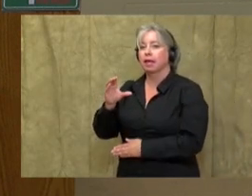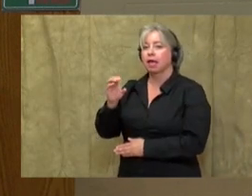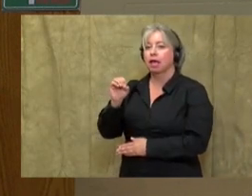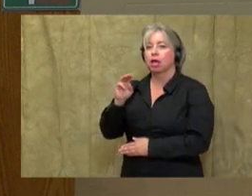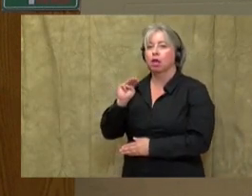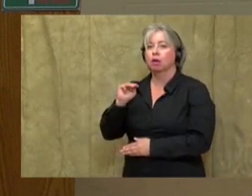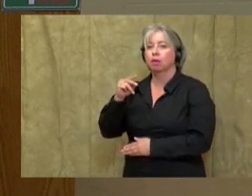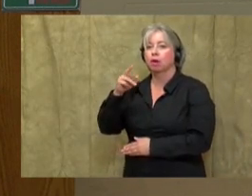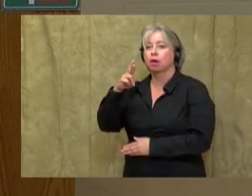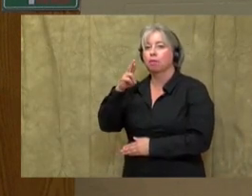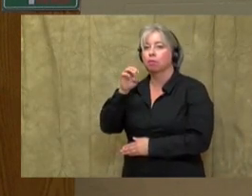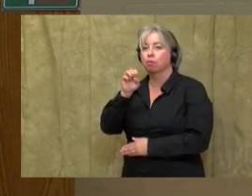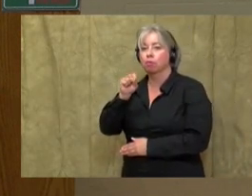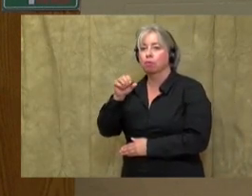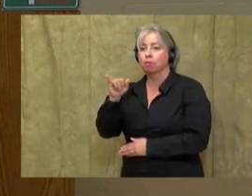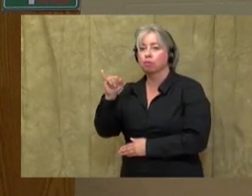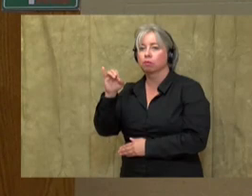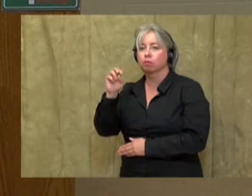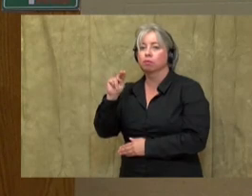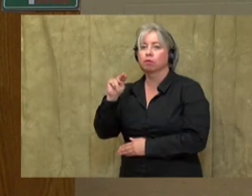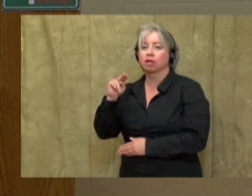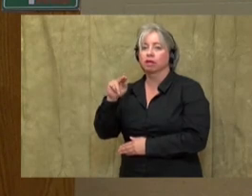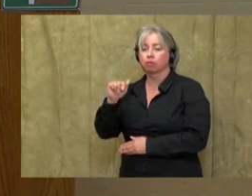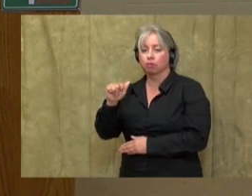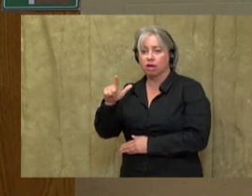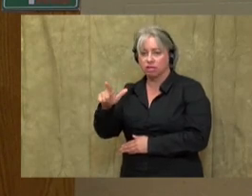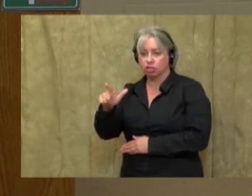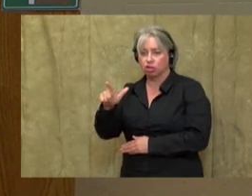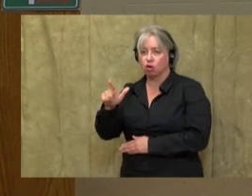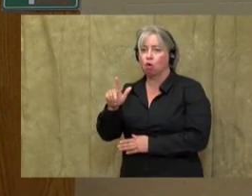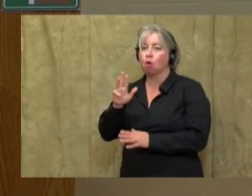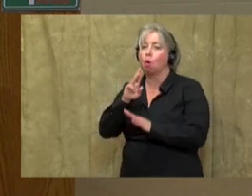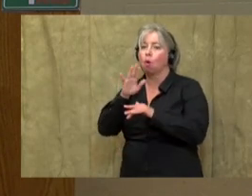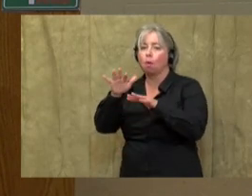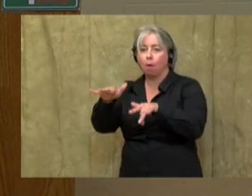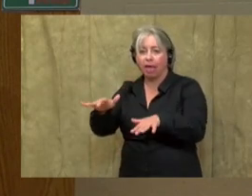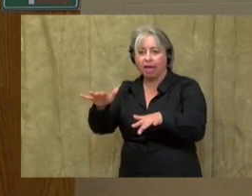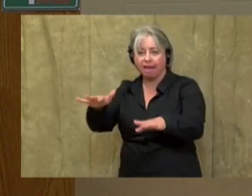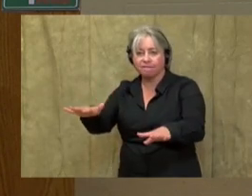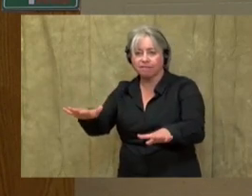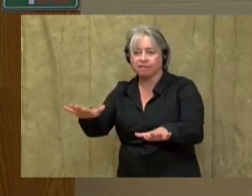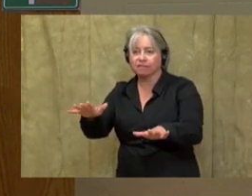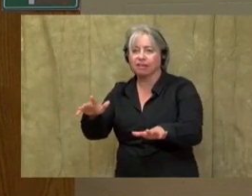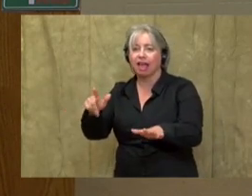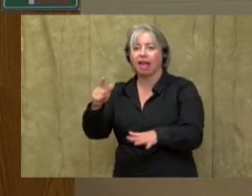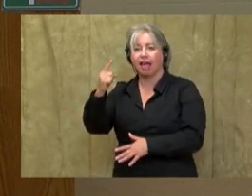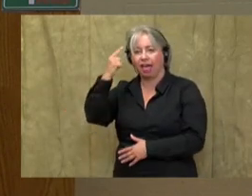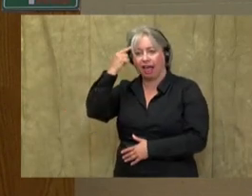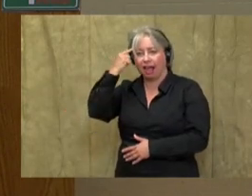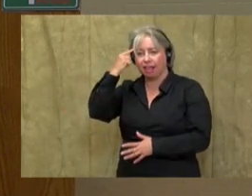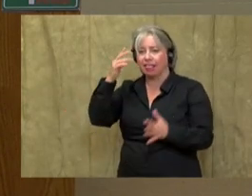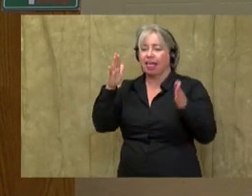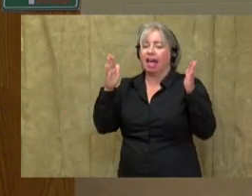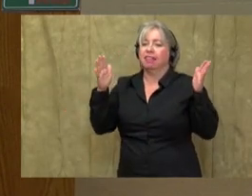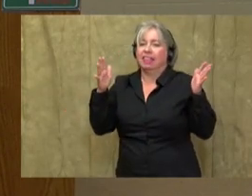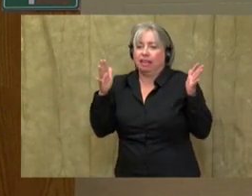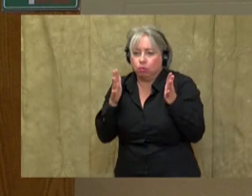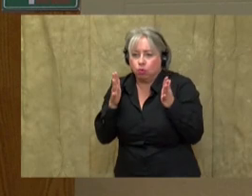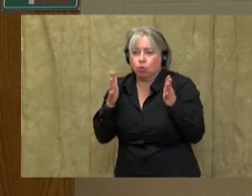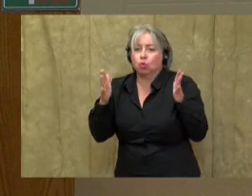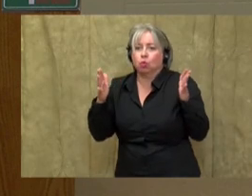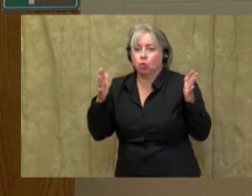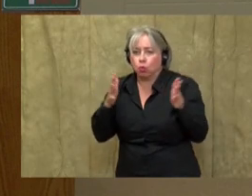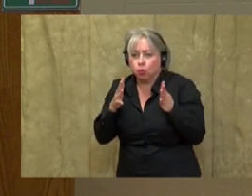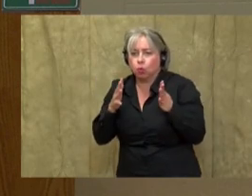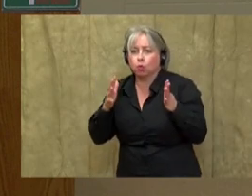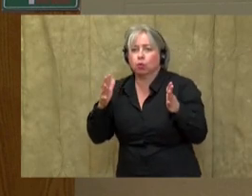propagate through. It's called a compressional wave. And every time I say the word compression, I think of compressing,